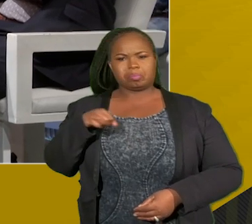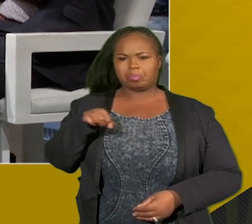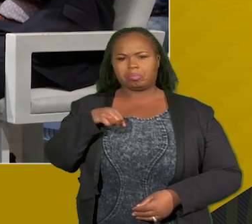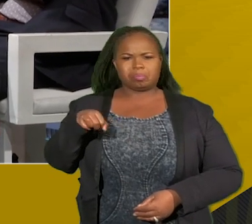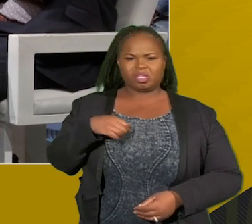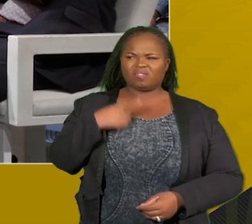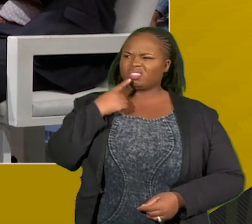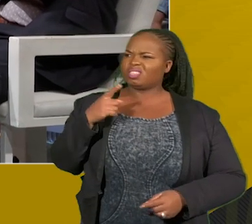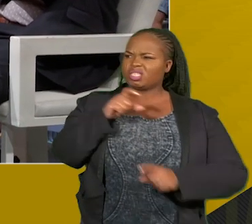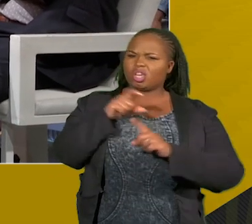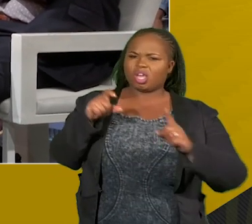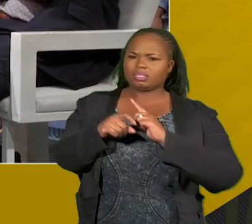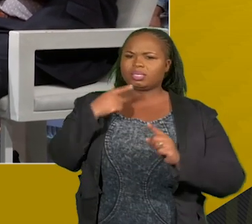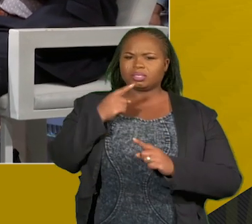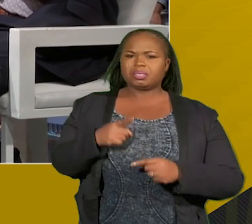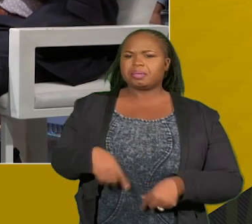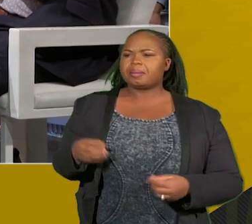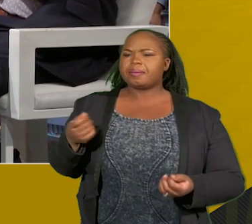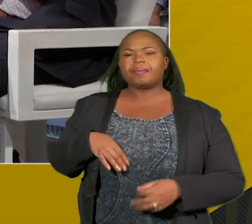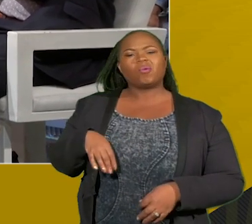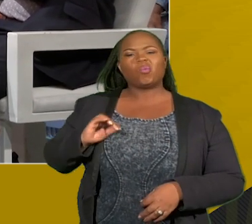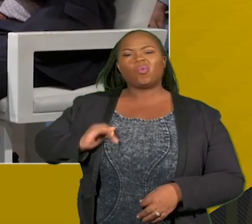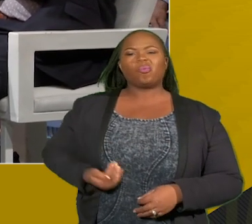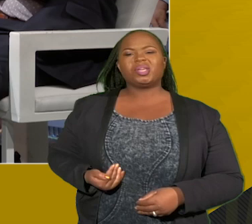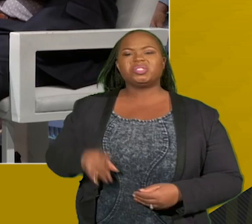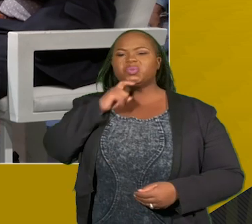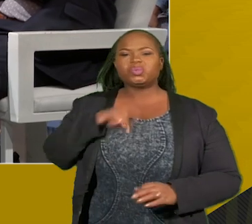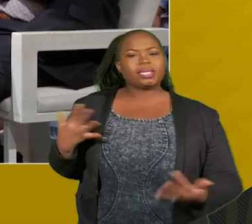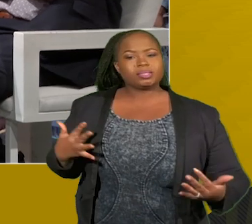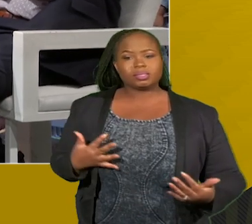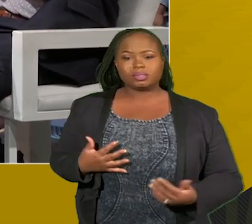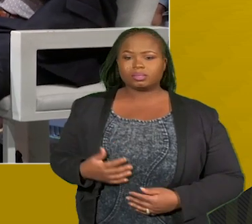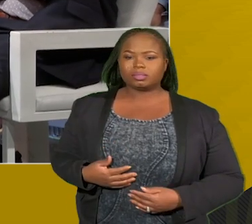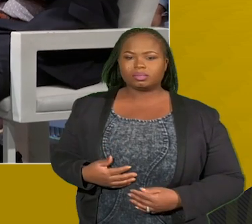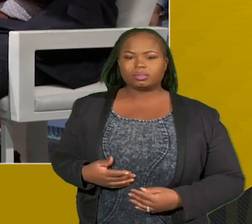gona le a culture e reng mosadi a seselo. So perhaps le kana le